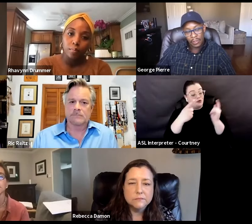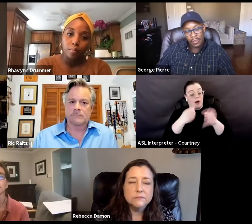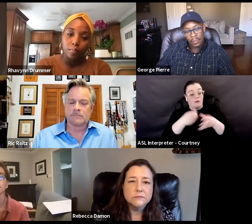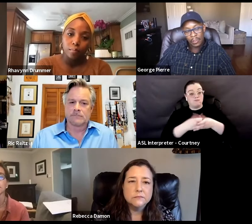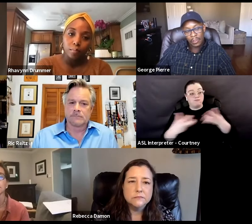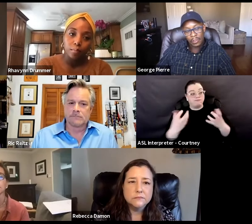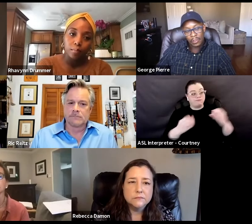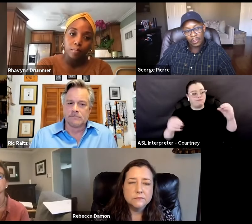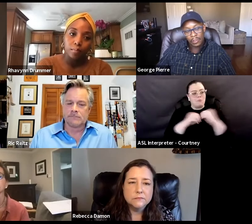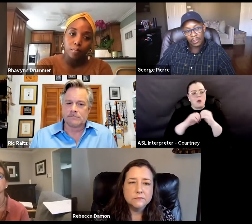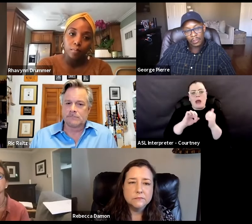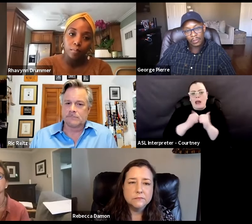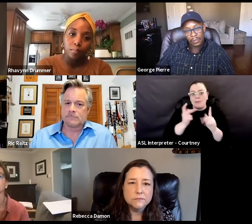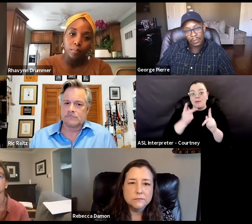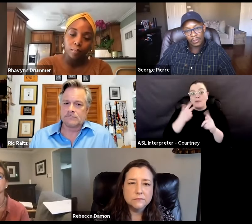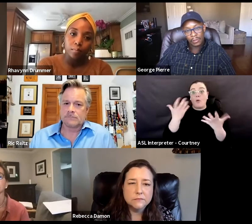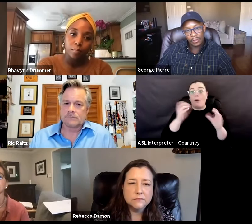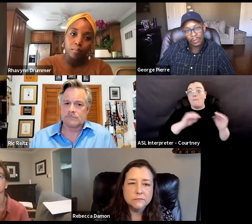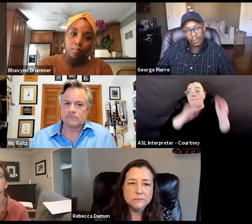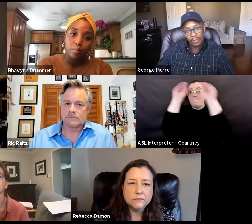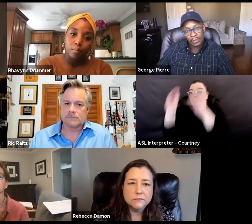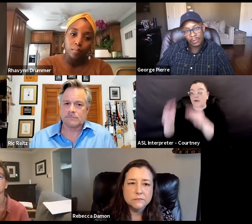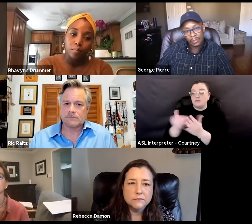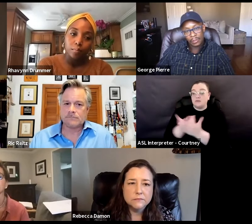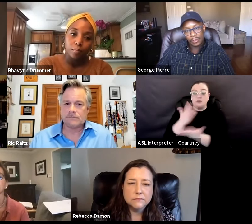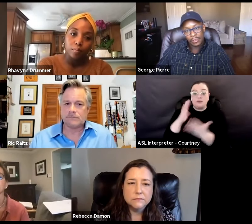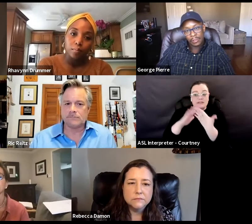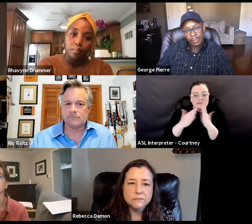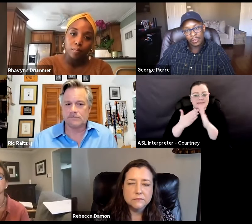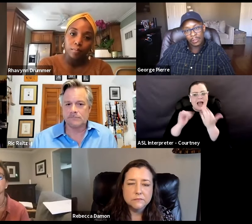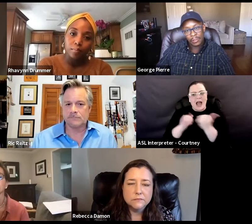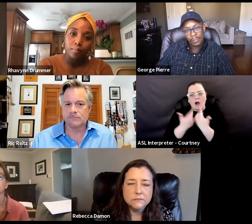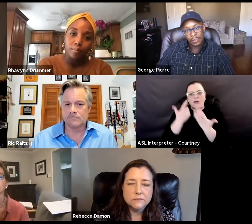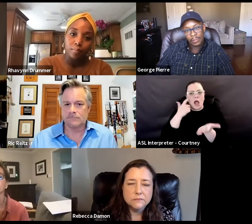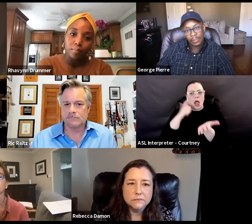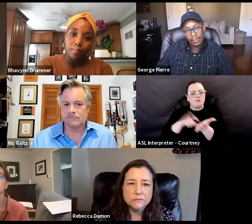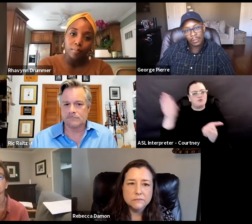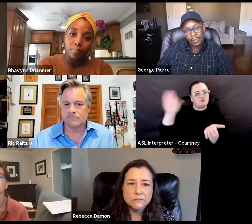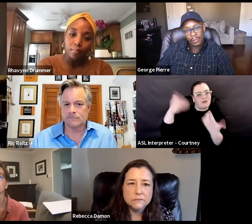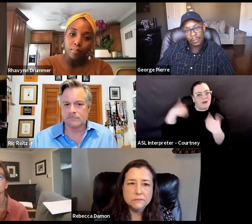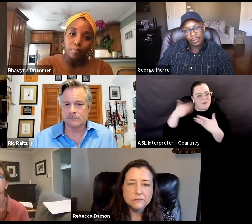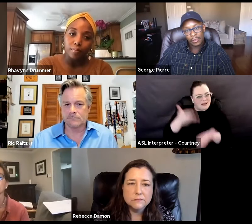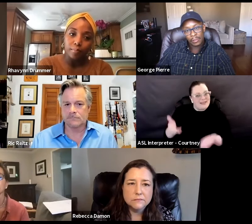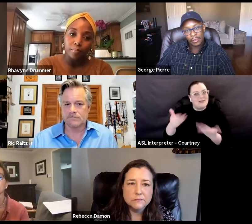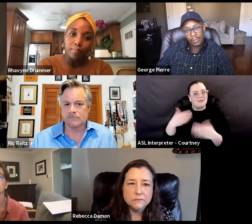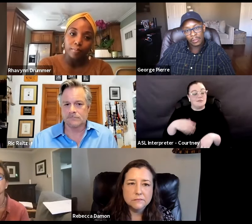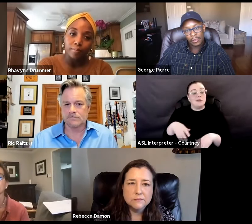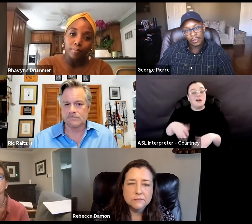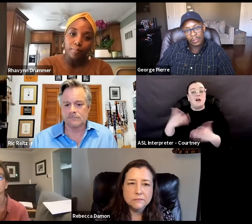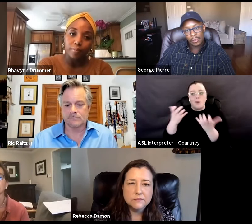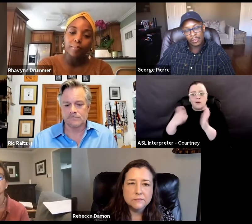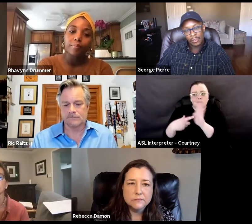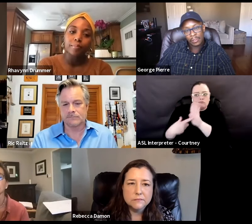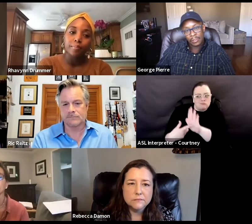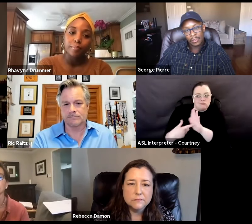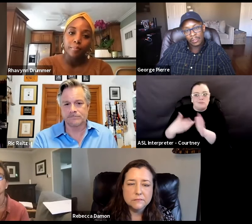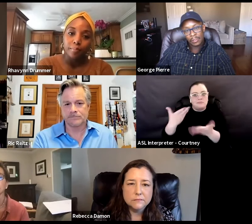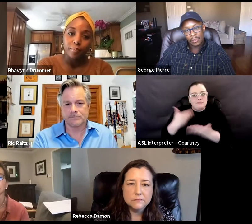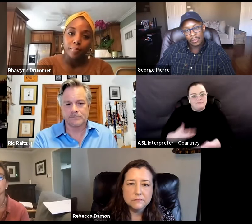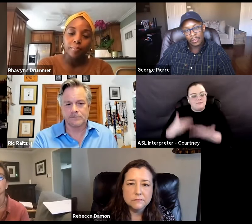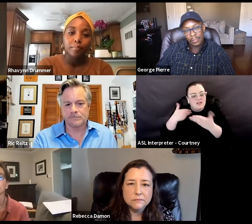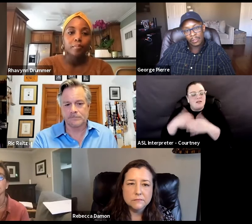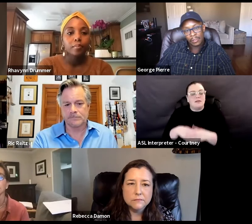the radar of local casting directors that seem to primarily cast, well, we're primarily casting off tape. Agencies here say